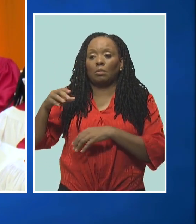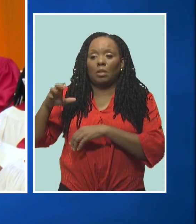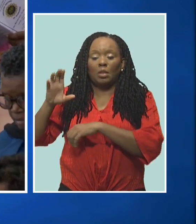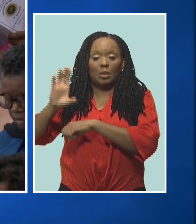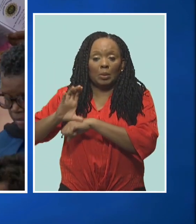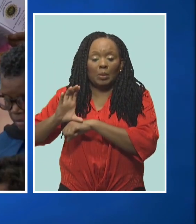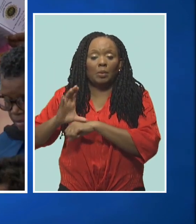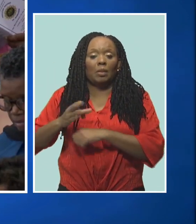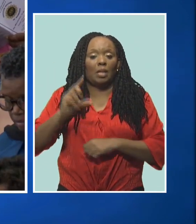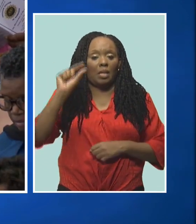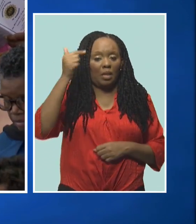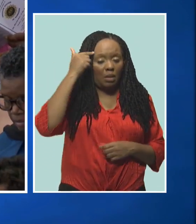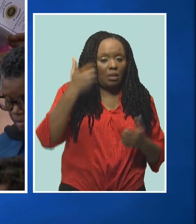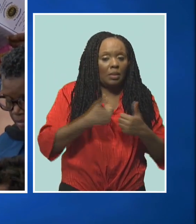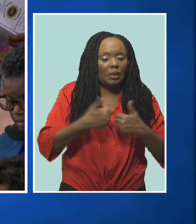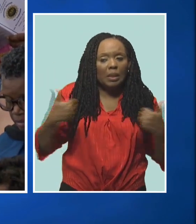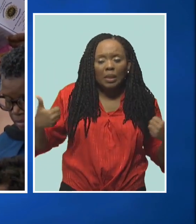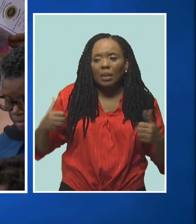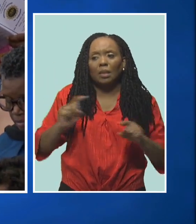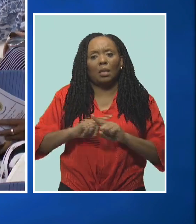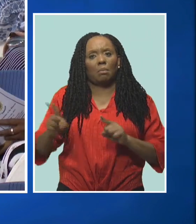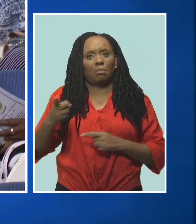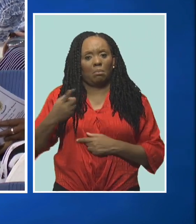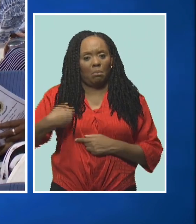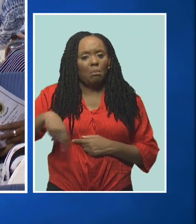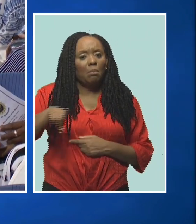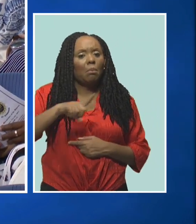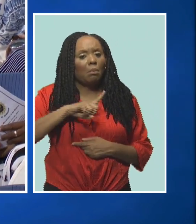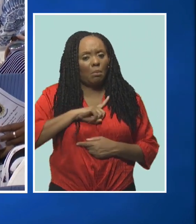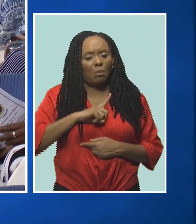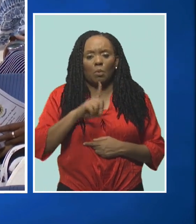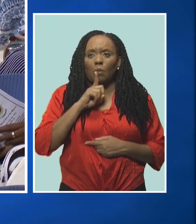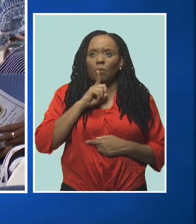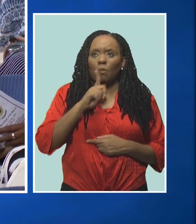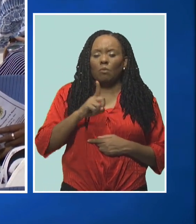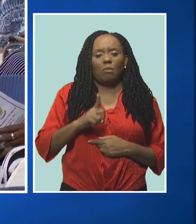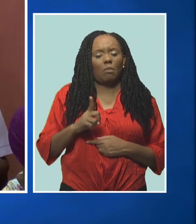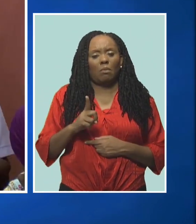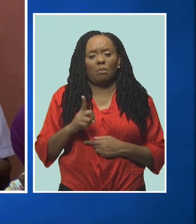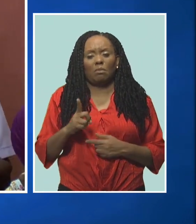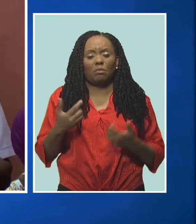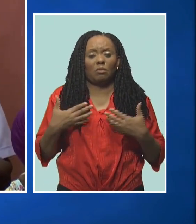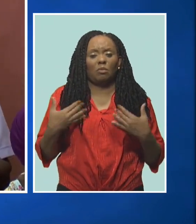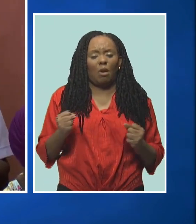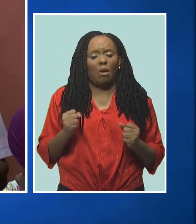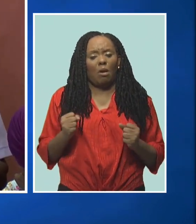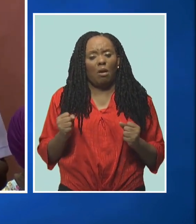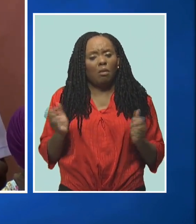1969. The Diocese of Barbados has made valiant efforts to